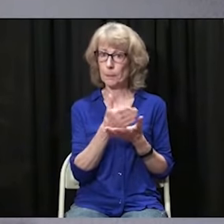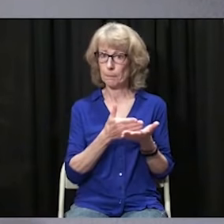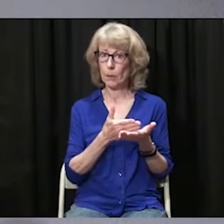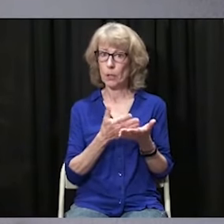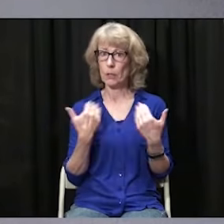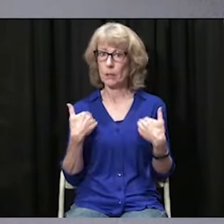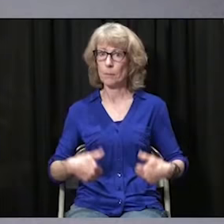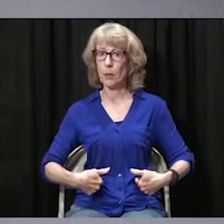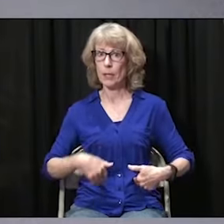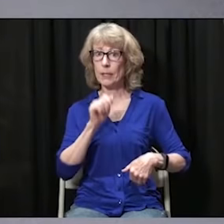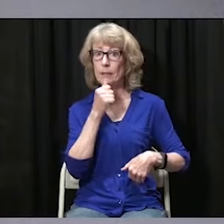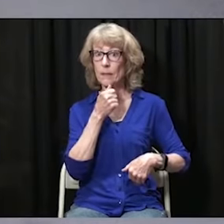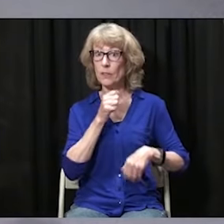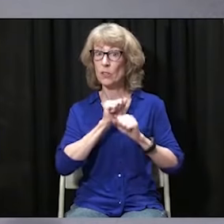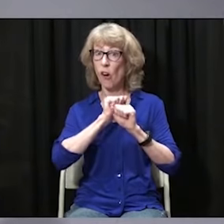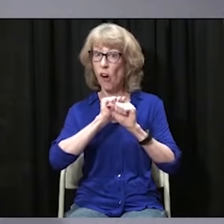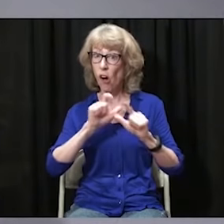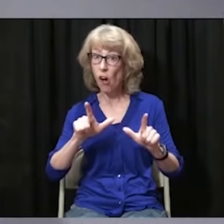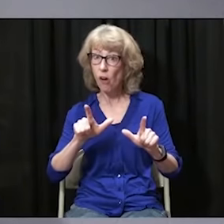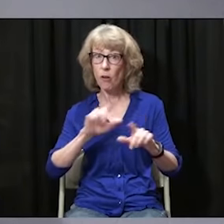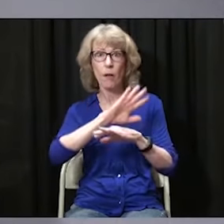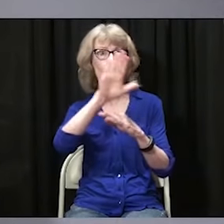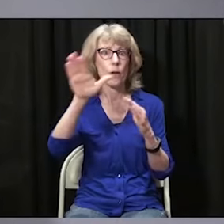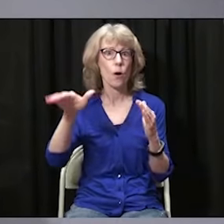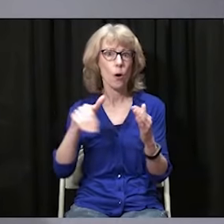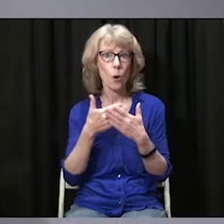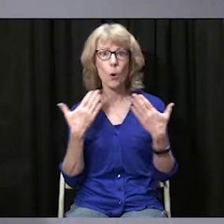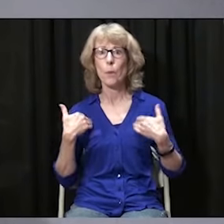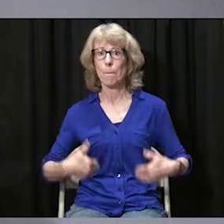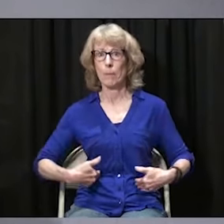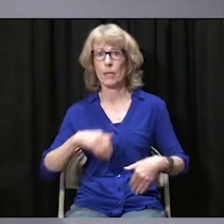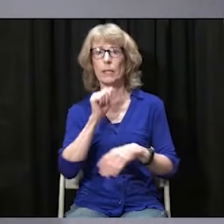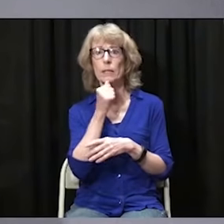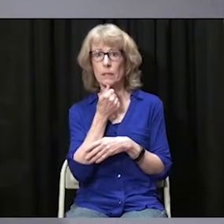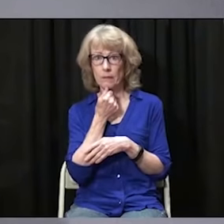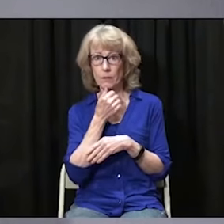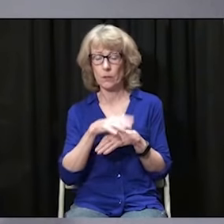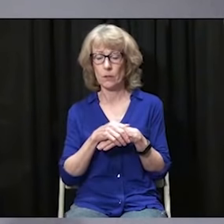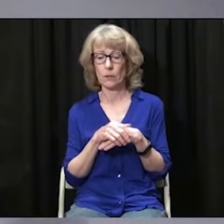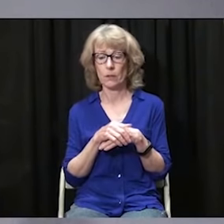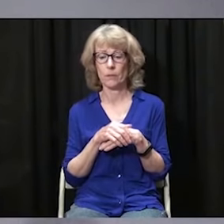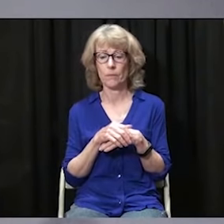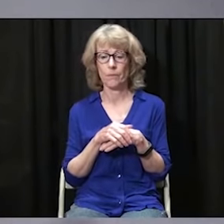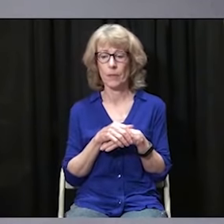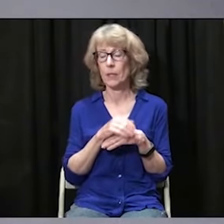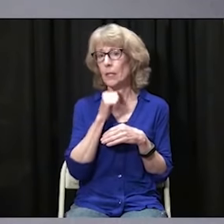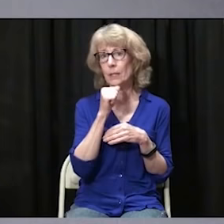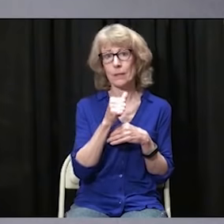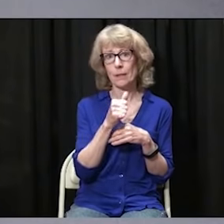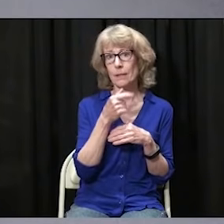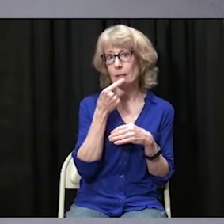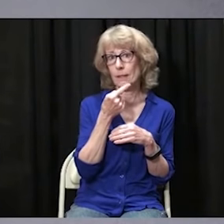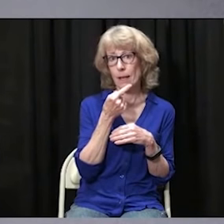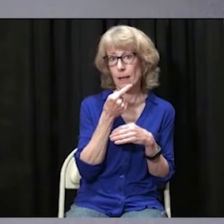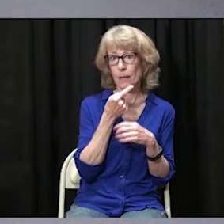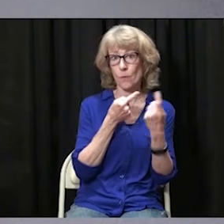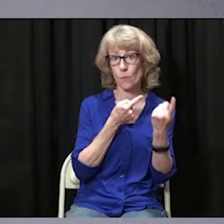with it. He does not say, when one part of the body suffers, every part tries to fix it.